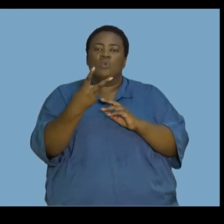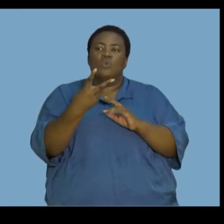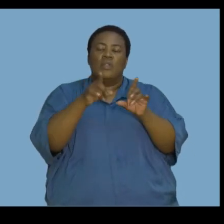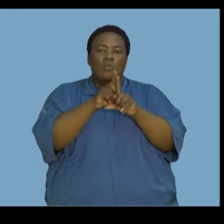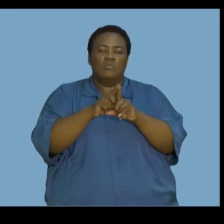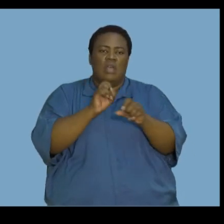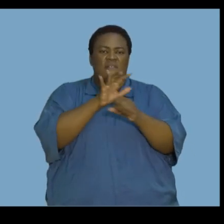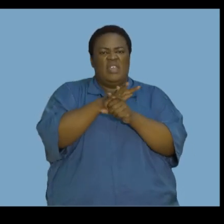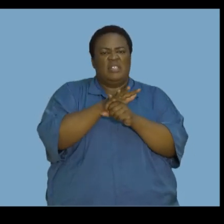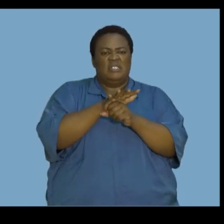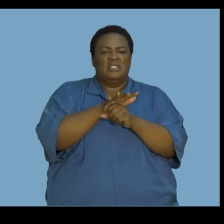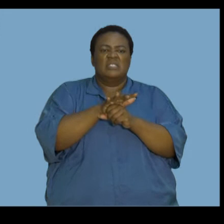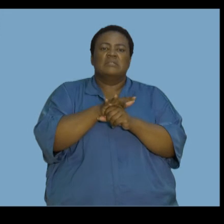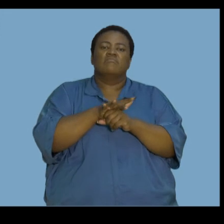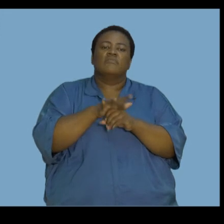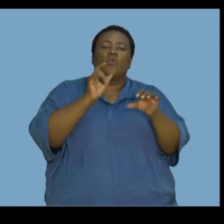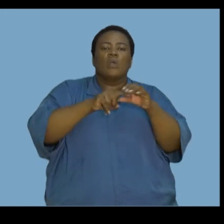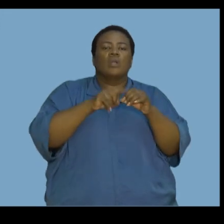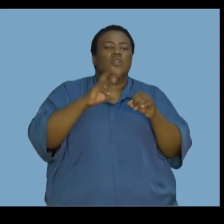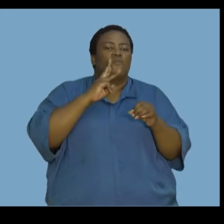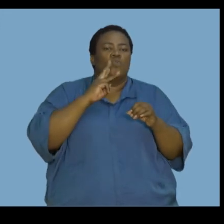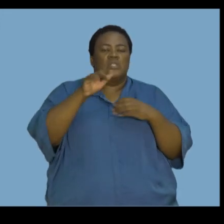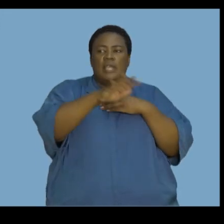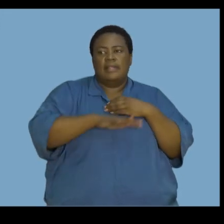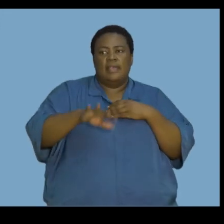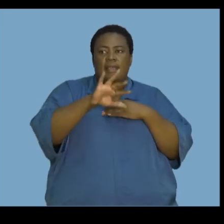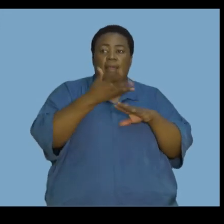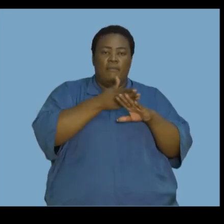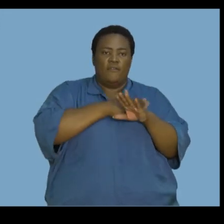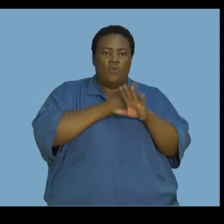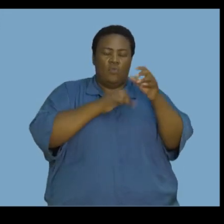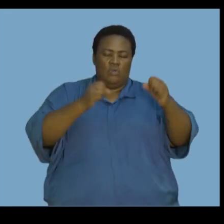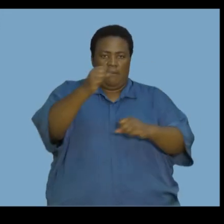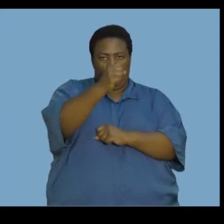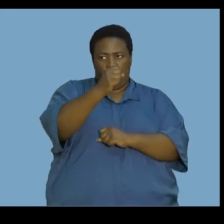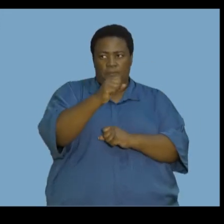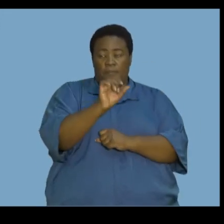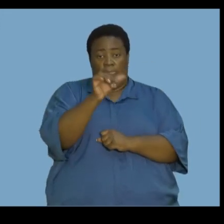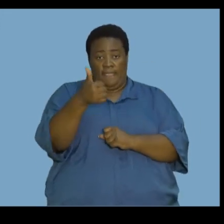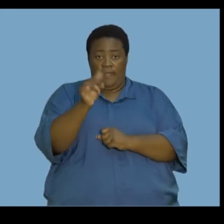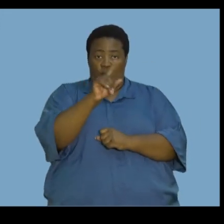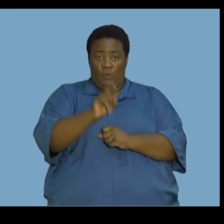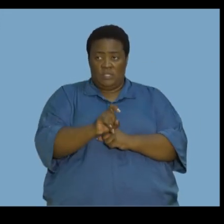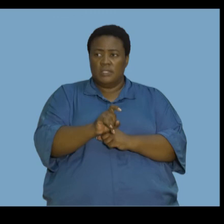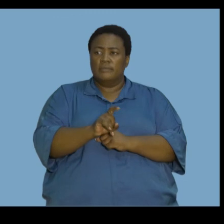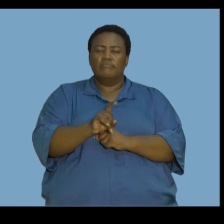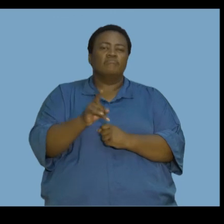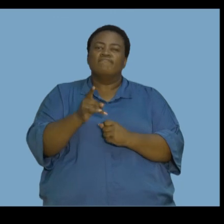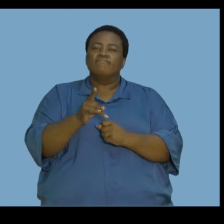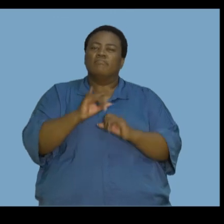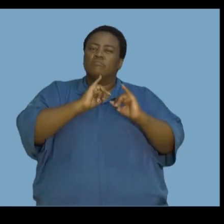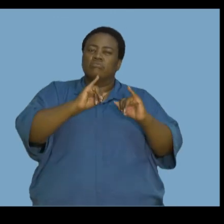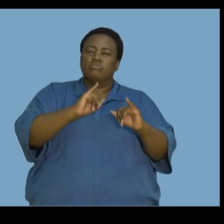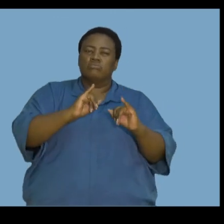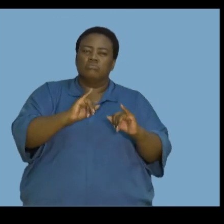further affect the quality of water in an area. Before we wrap up, one last question. Describe how